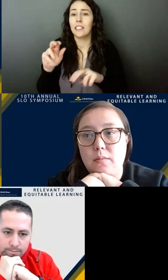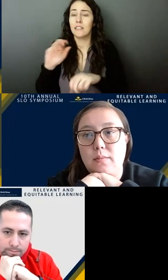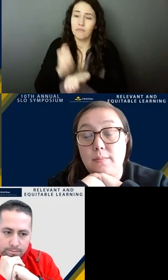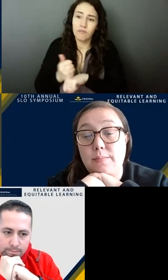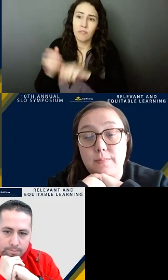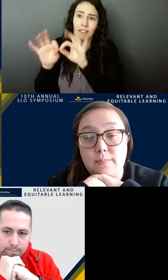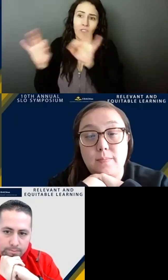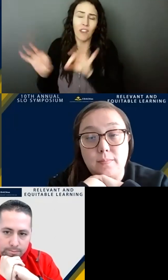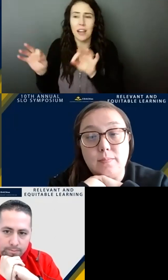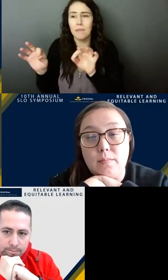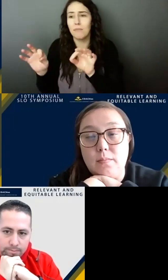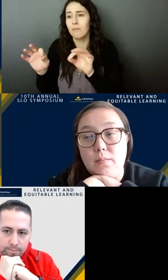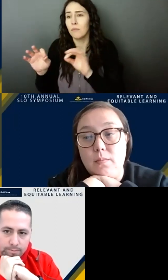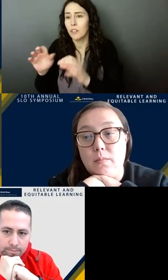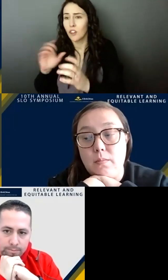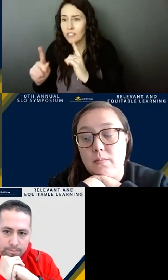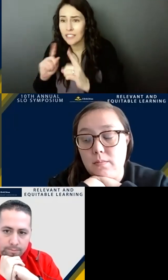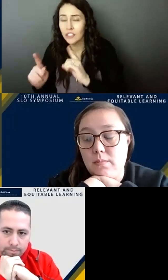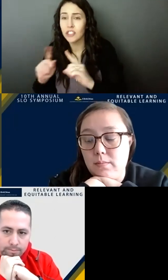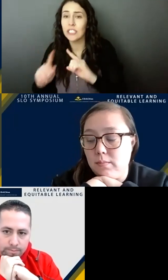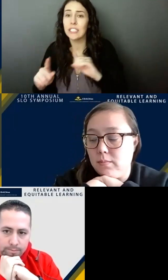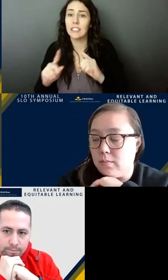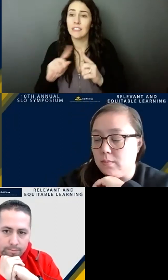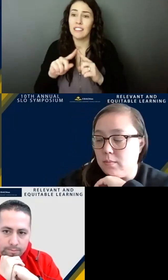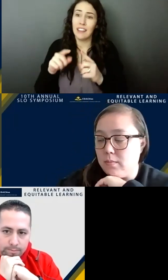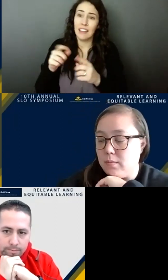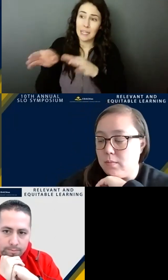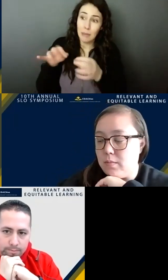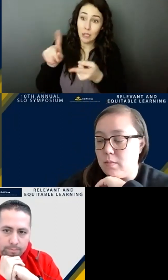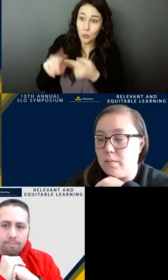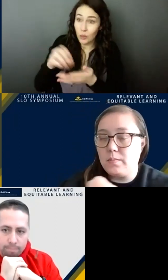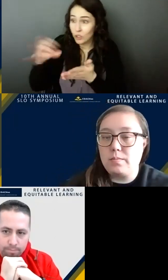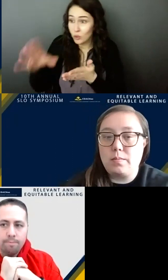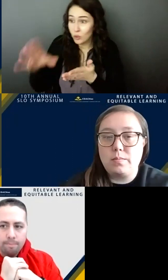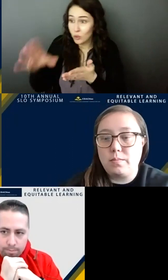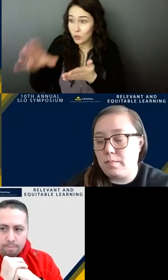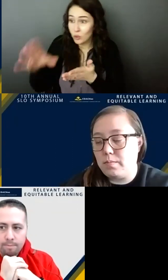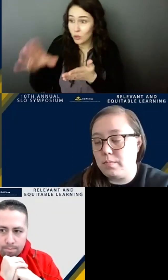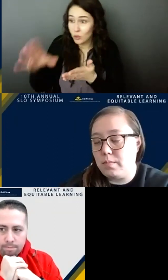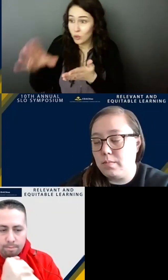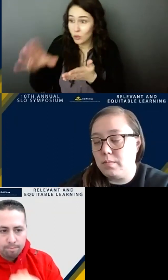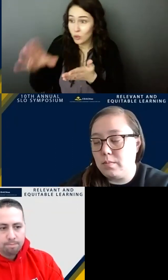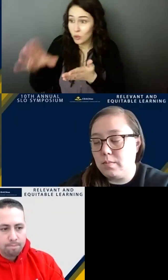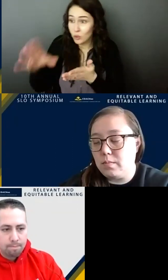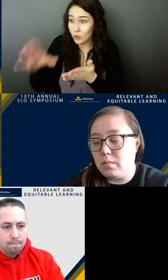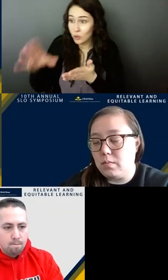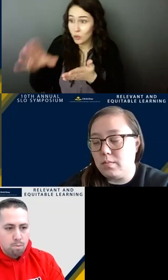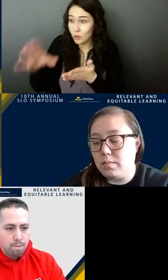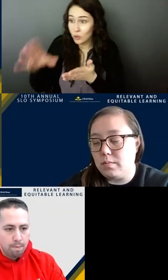have, both to explain them to students as well as to back students up in questioning those or pushing back on those.